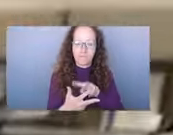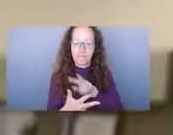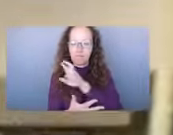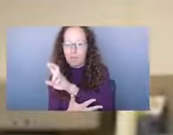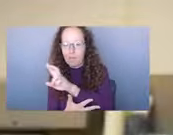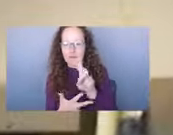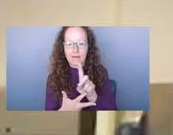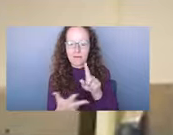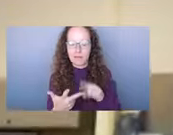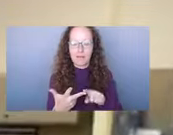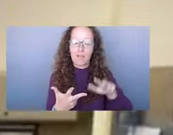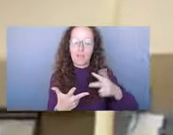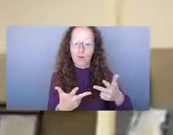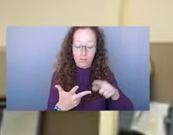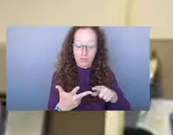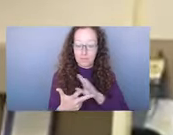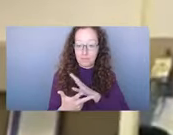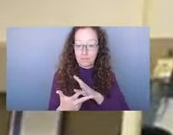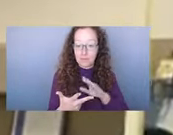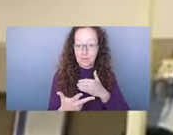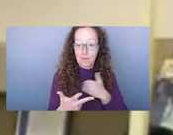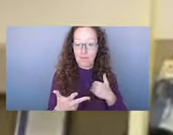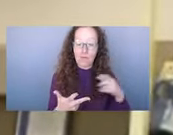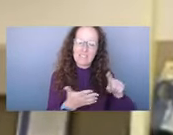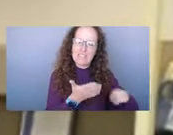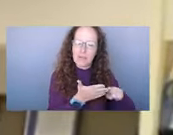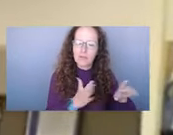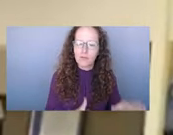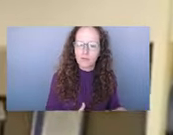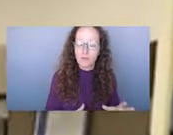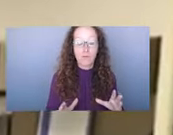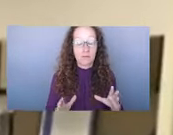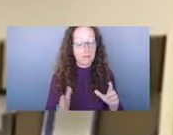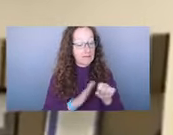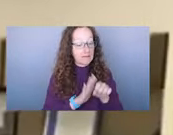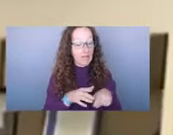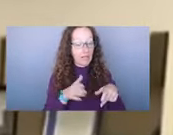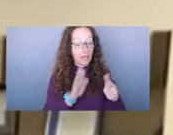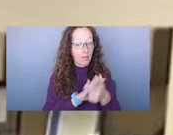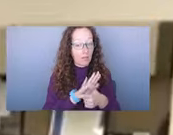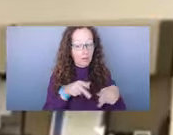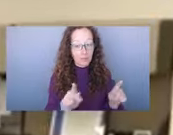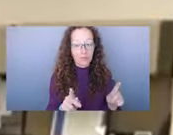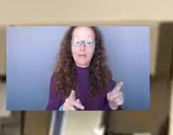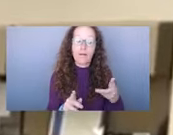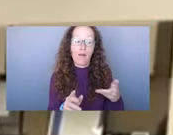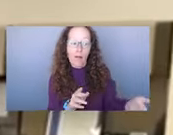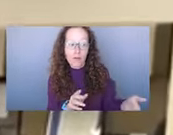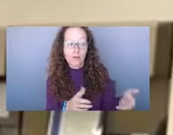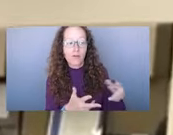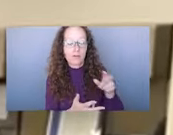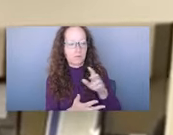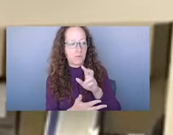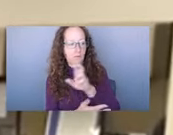inspector. Well, we could hire from a Republican or a Democrat party, state law allows that, but we only hire a independent party